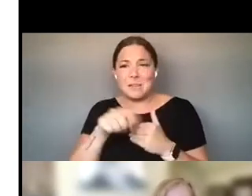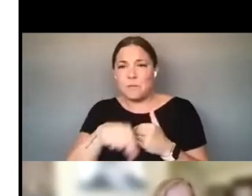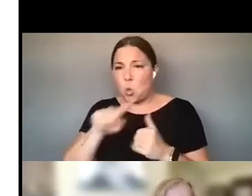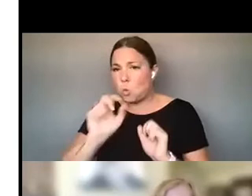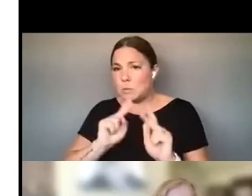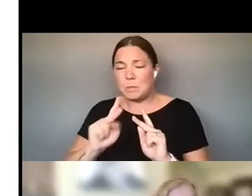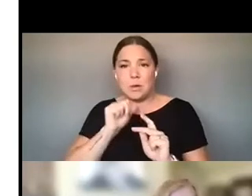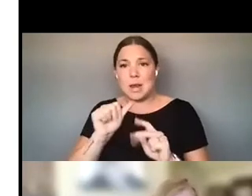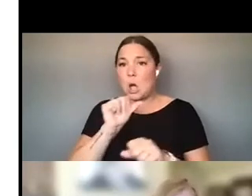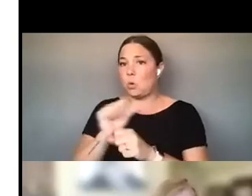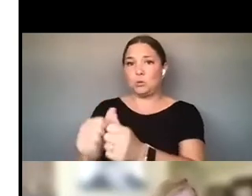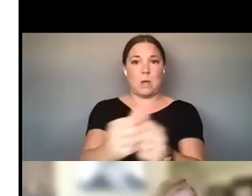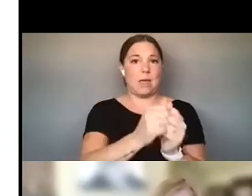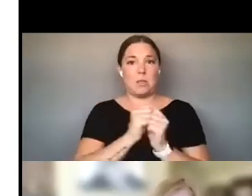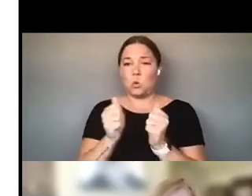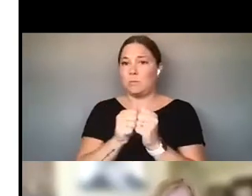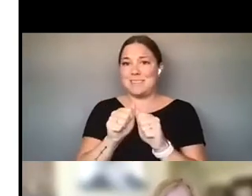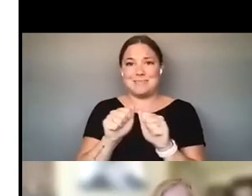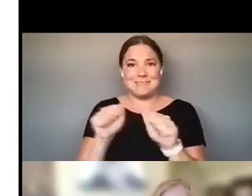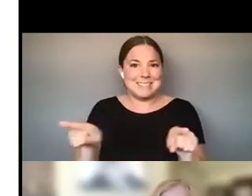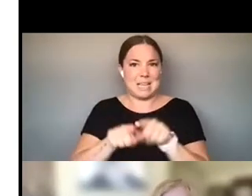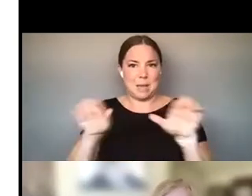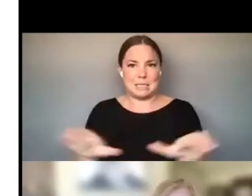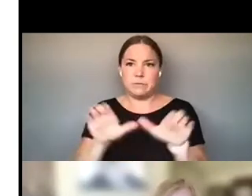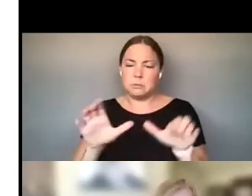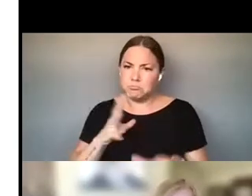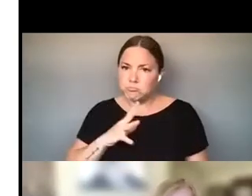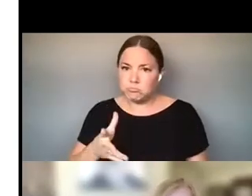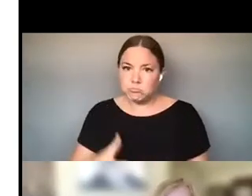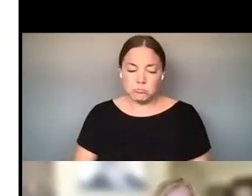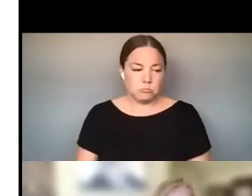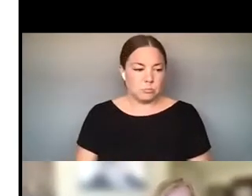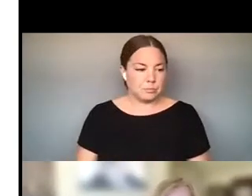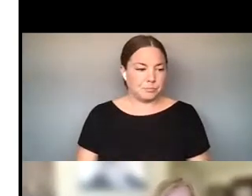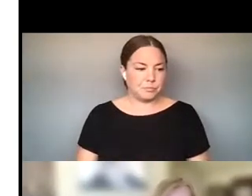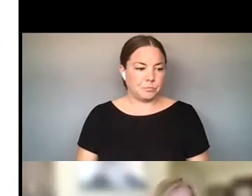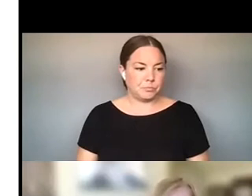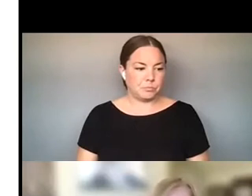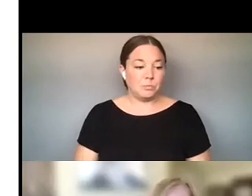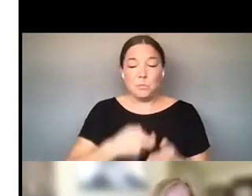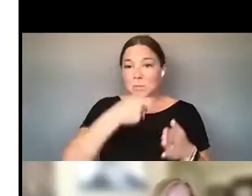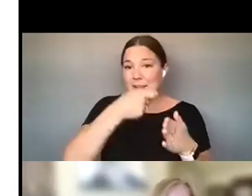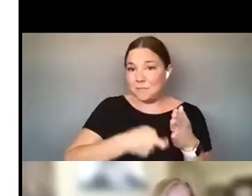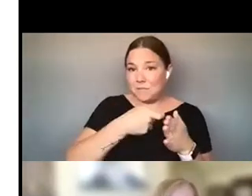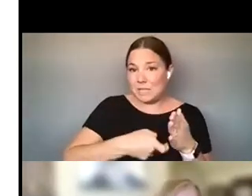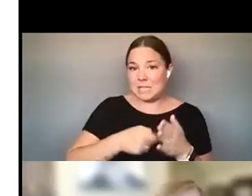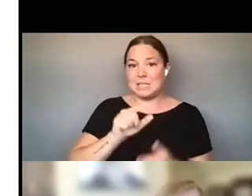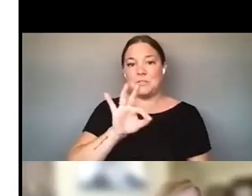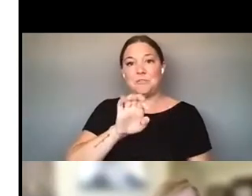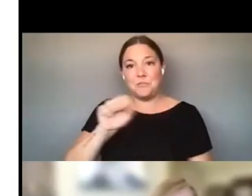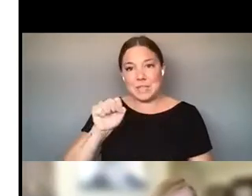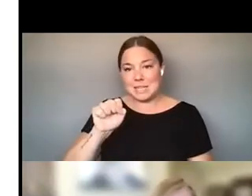working together on the same activities. Similarly, fees and stipends for artists. Similarly, or